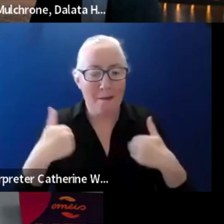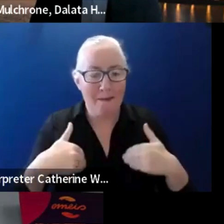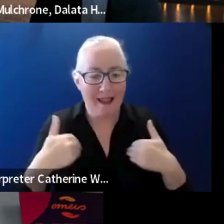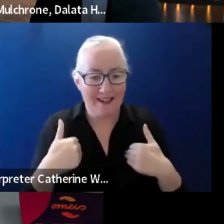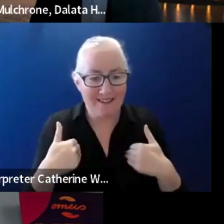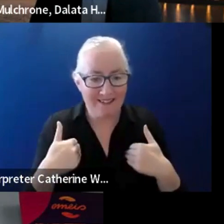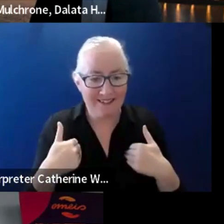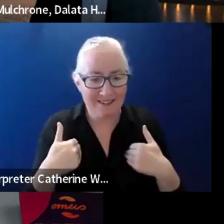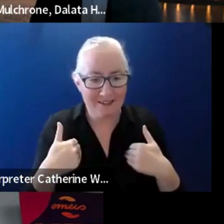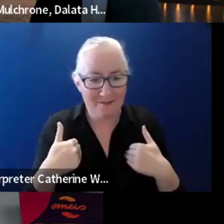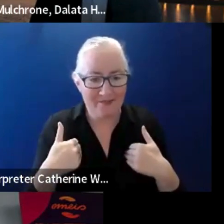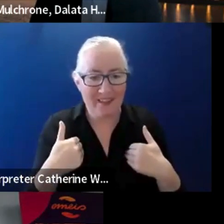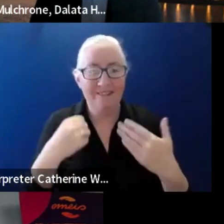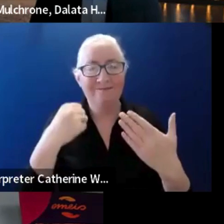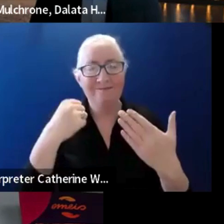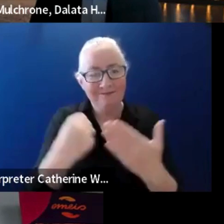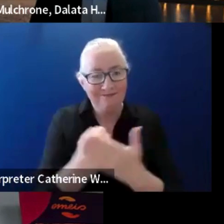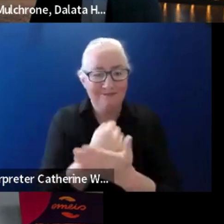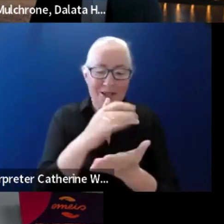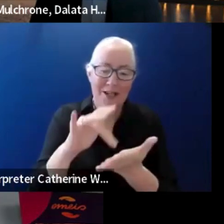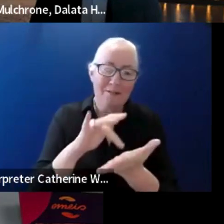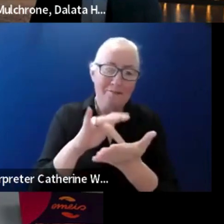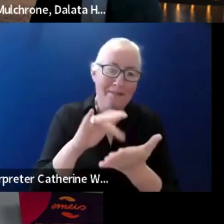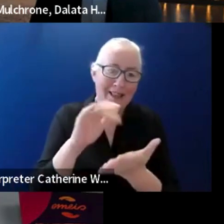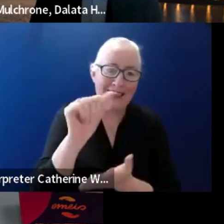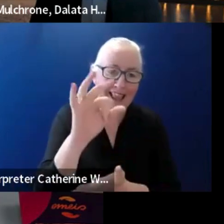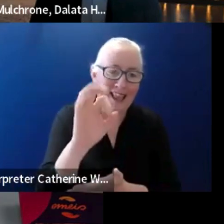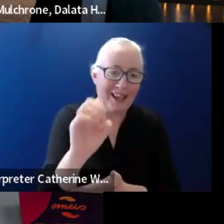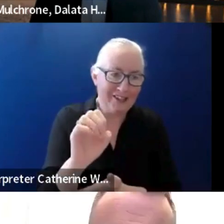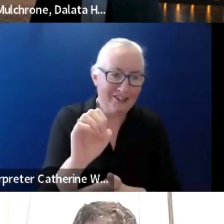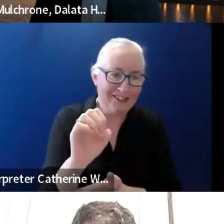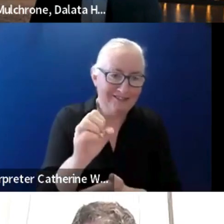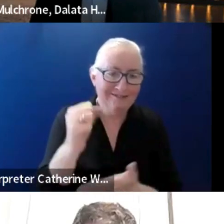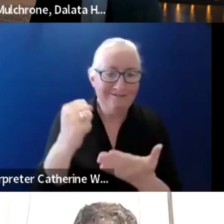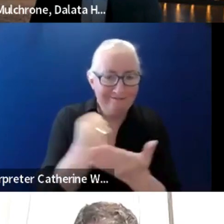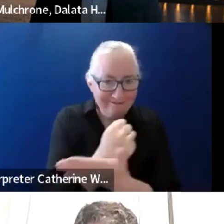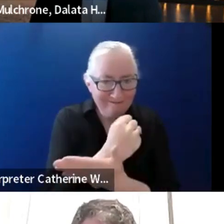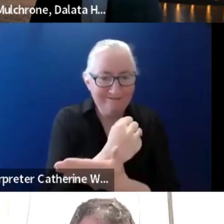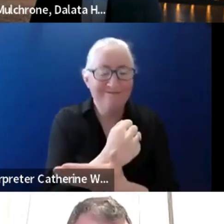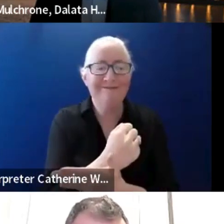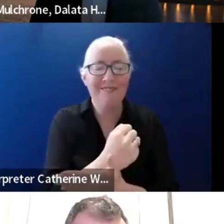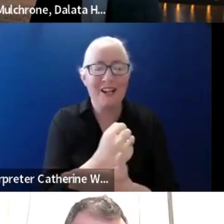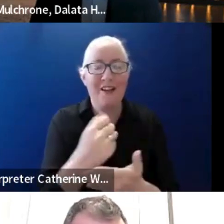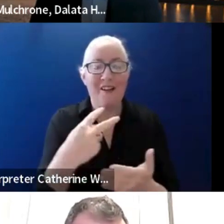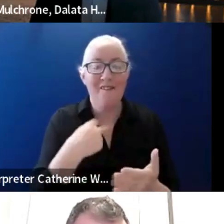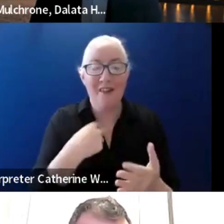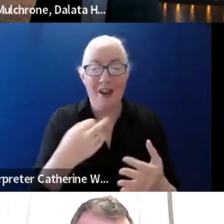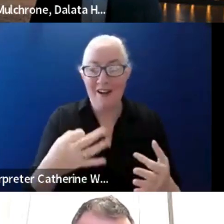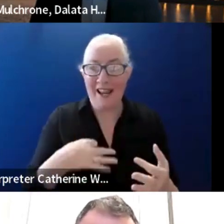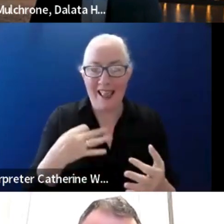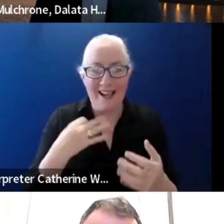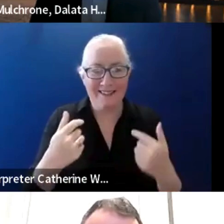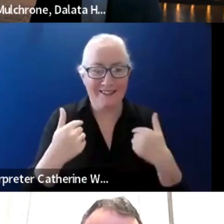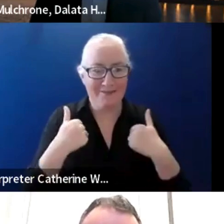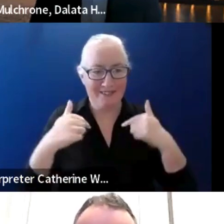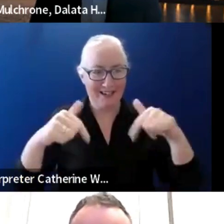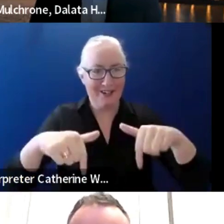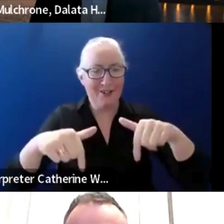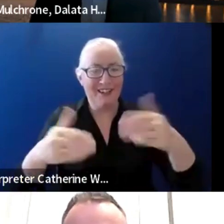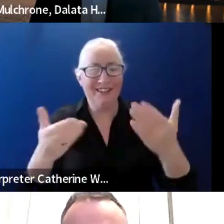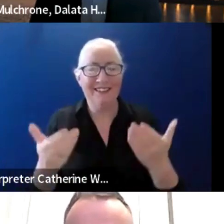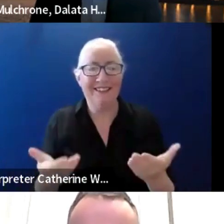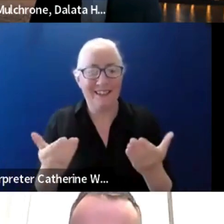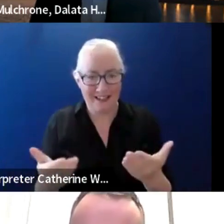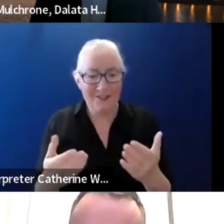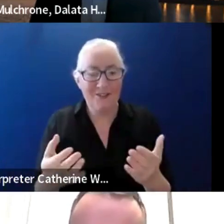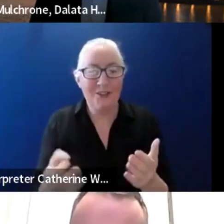who is unfortunately middle-aged, and I am very glad to be here today. So it's great